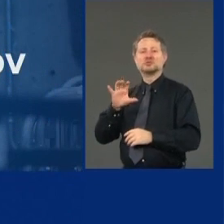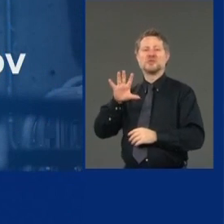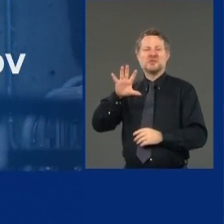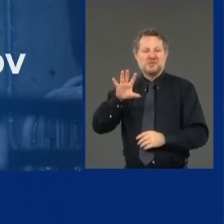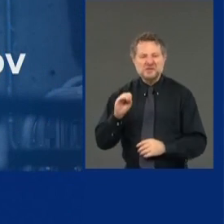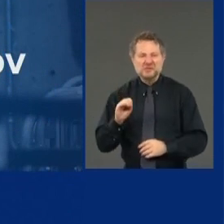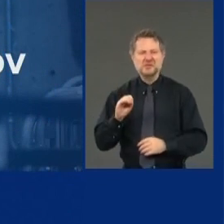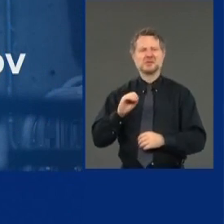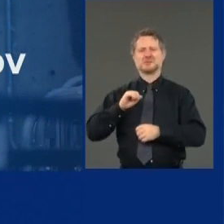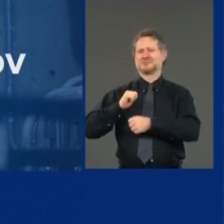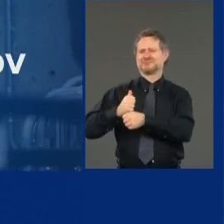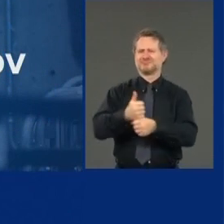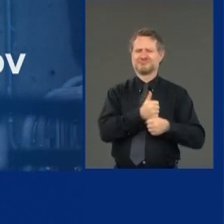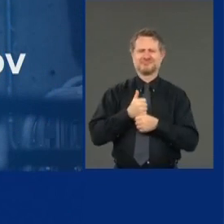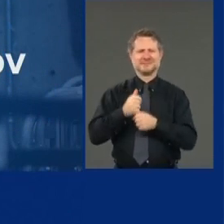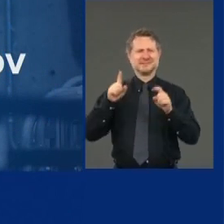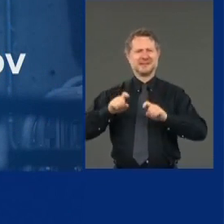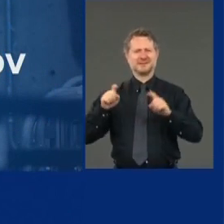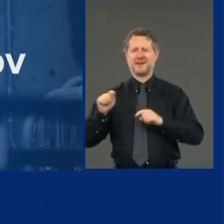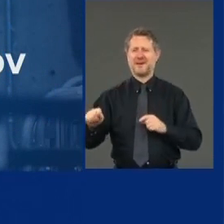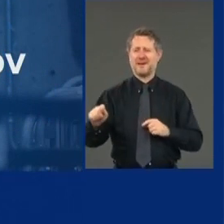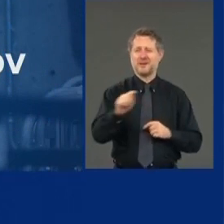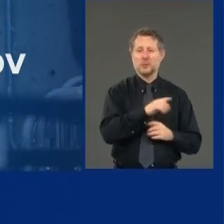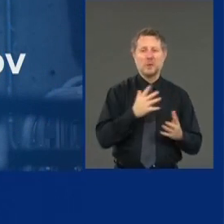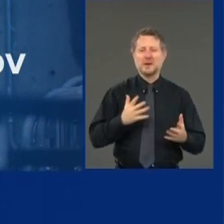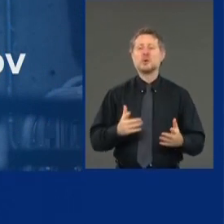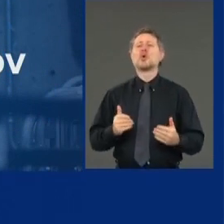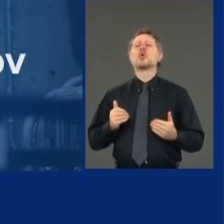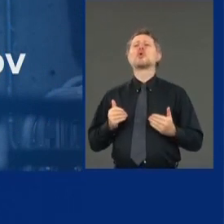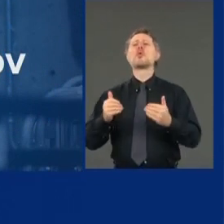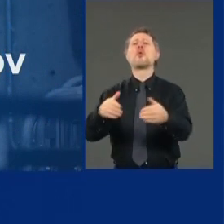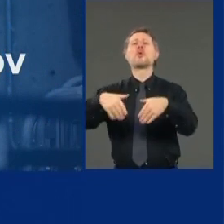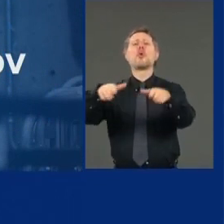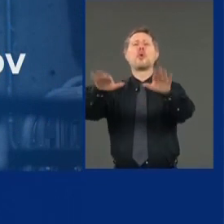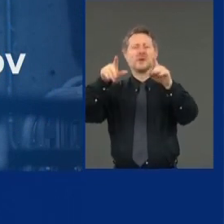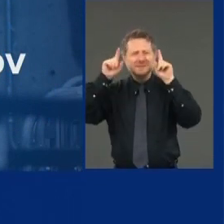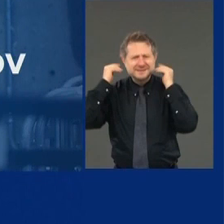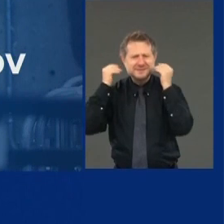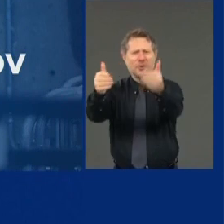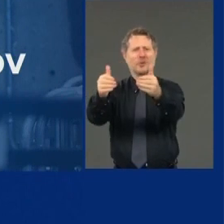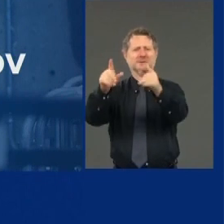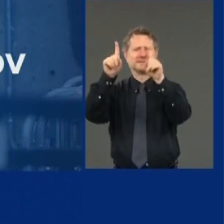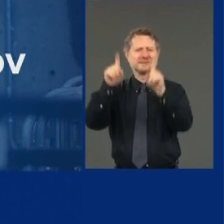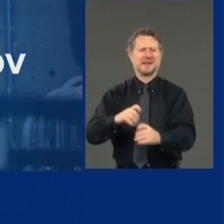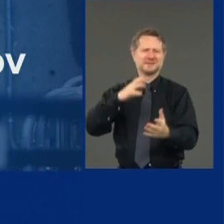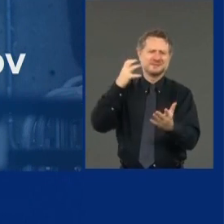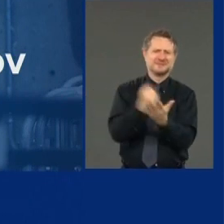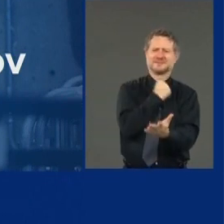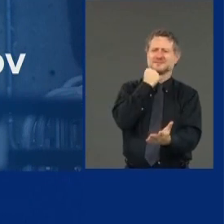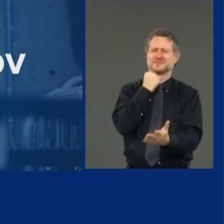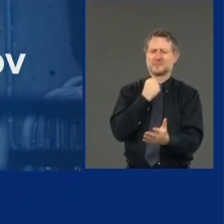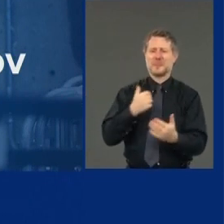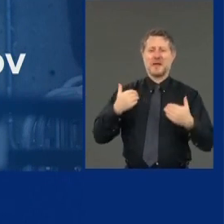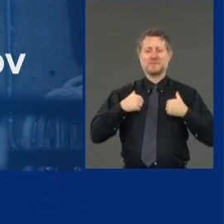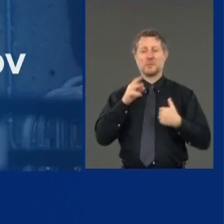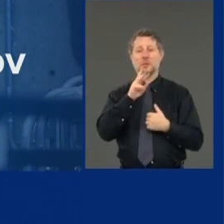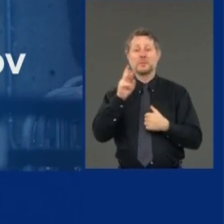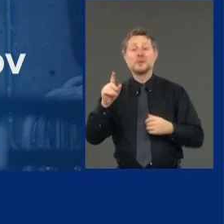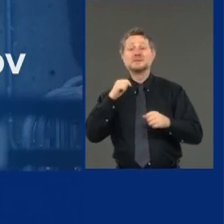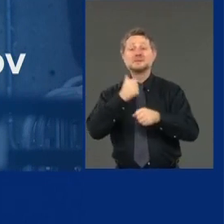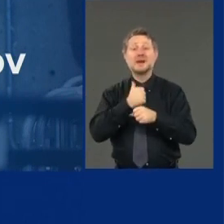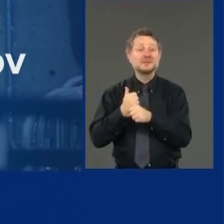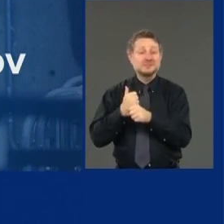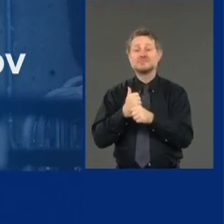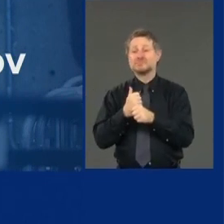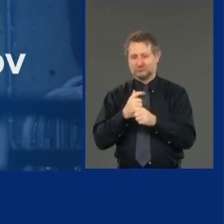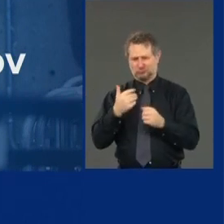message is very simple. Get a test. We have state-run sites where we have more capacity than we're